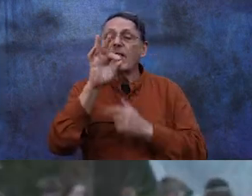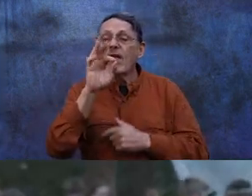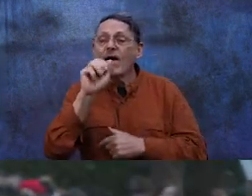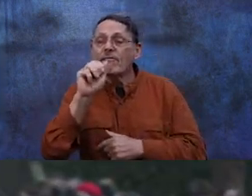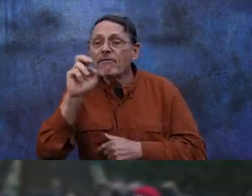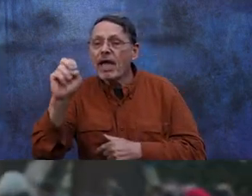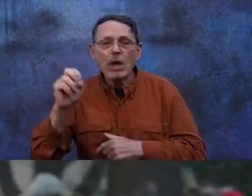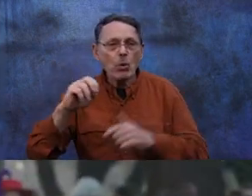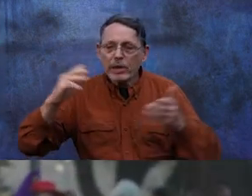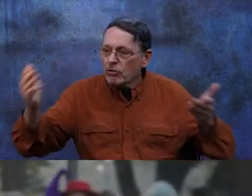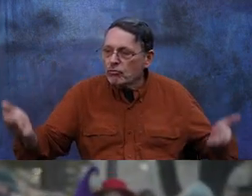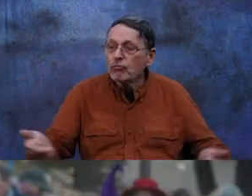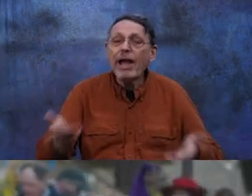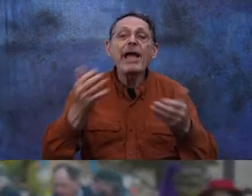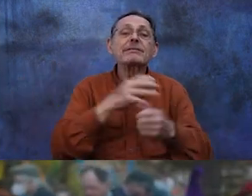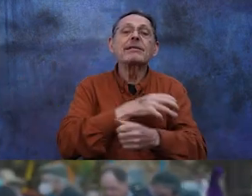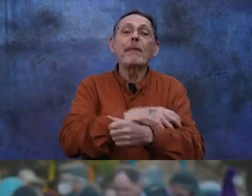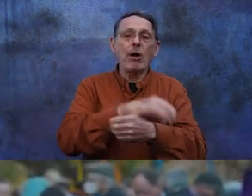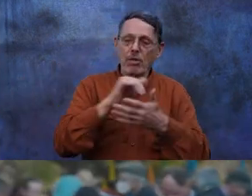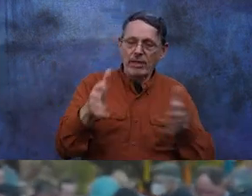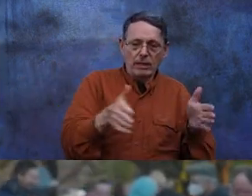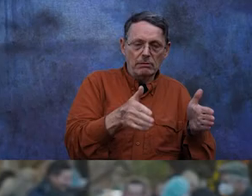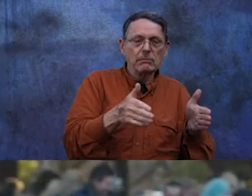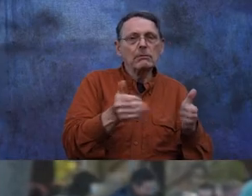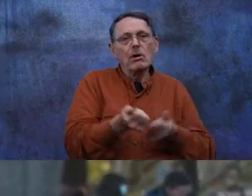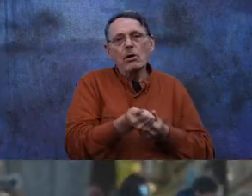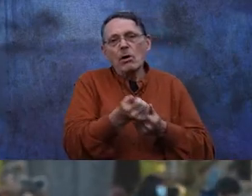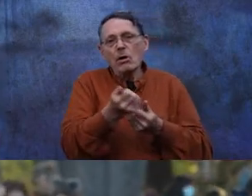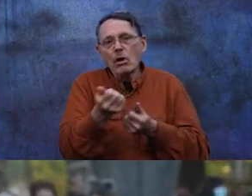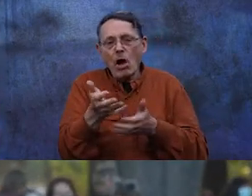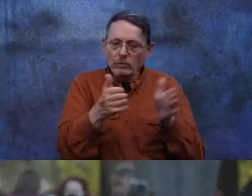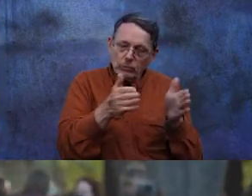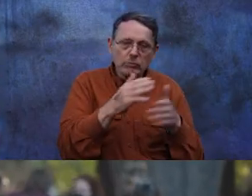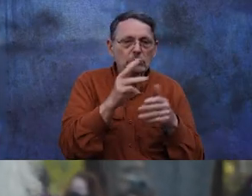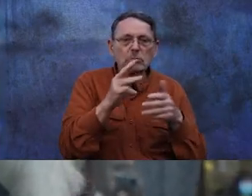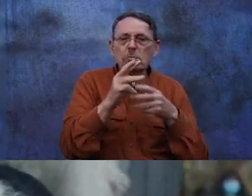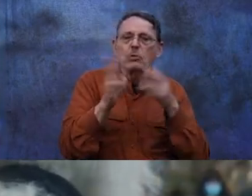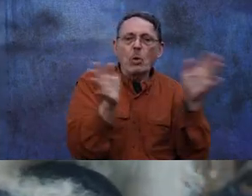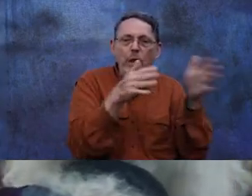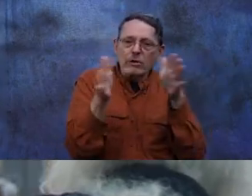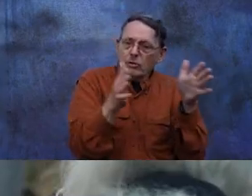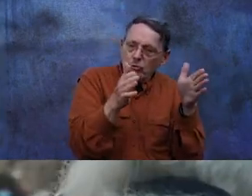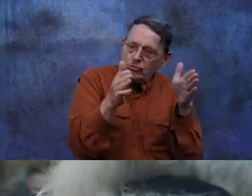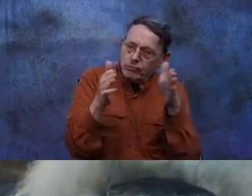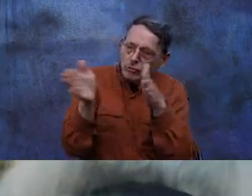turn tides and shift the winds and change directions.